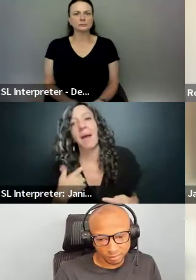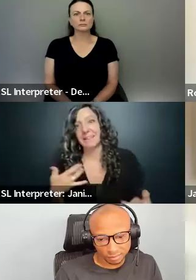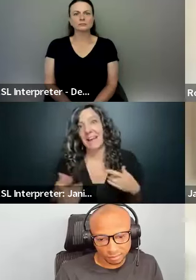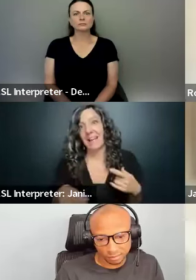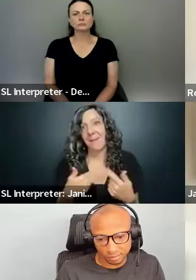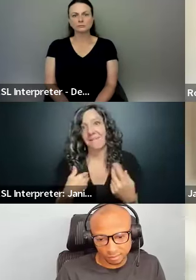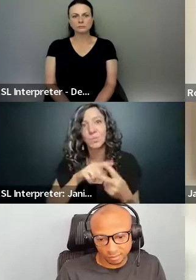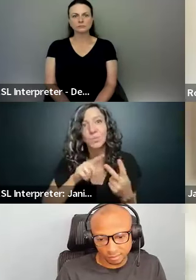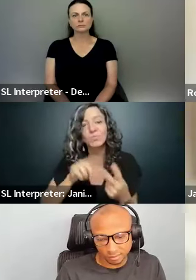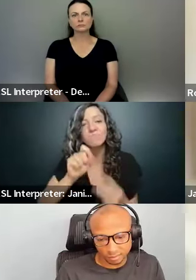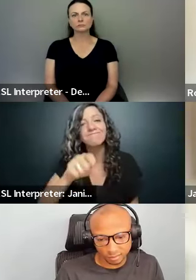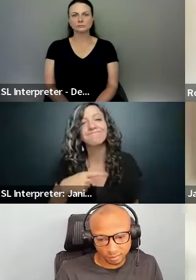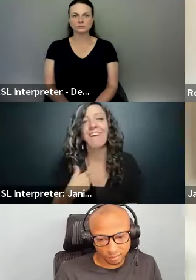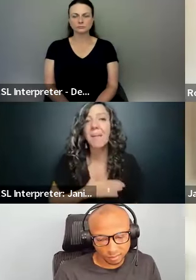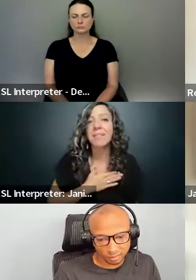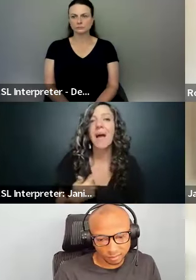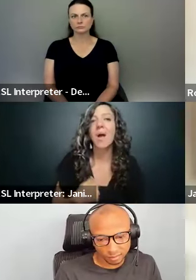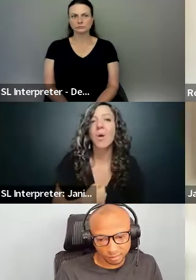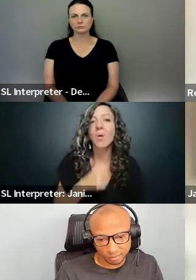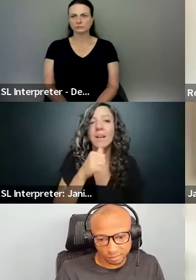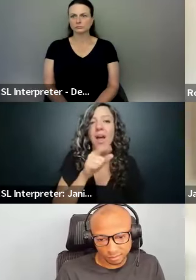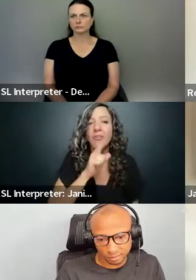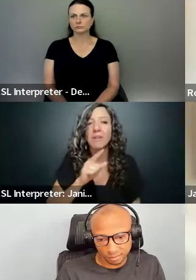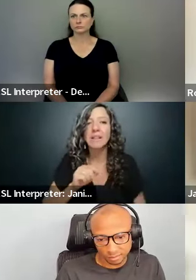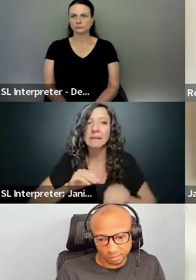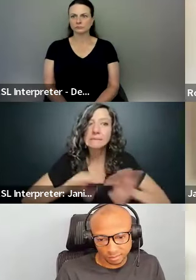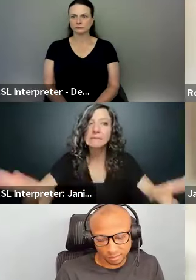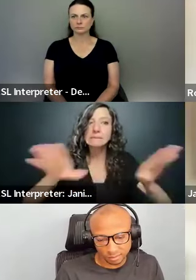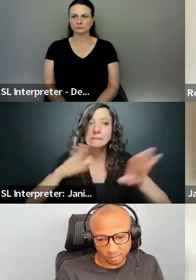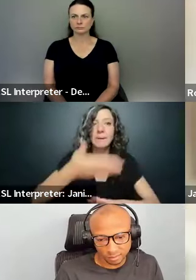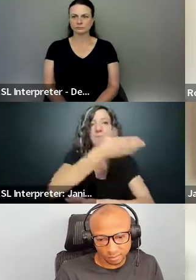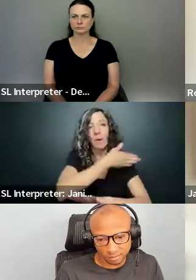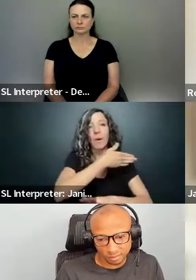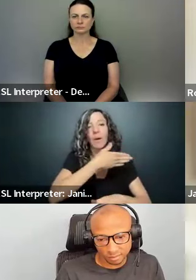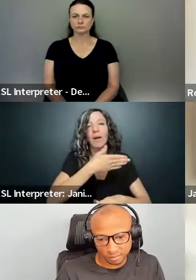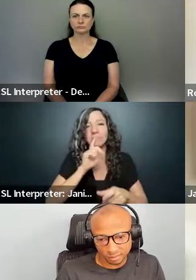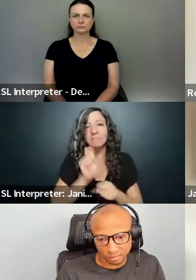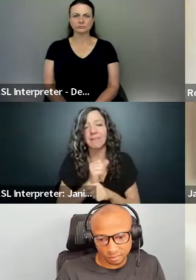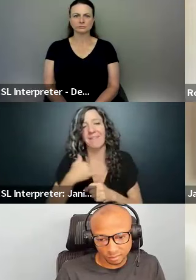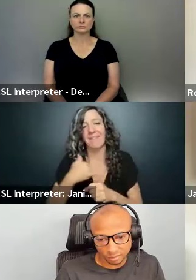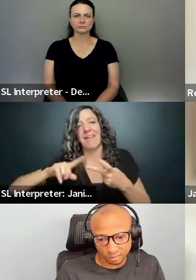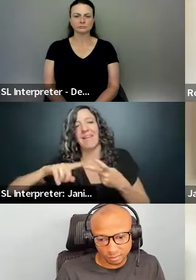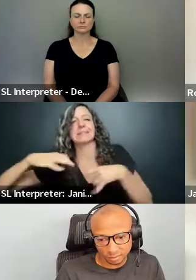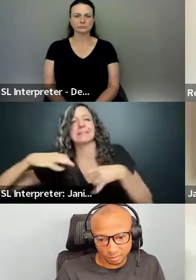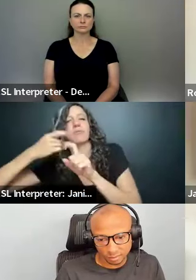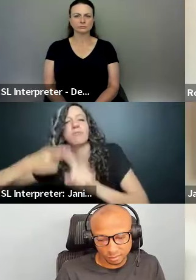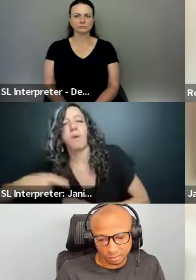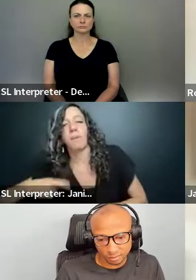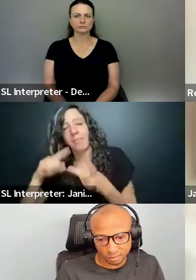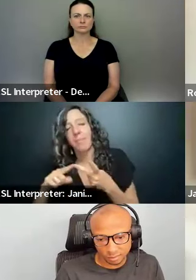I think, I'm glad we didn't promote it too actively before having that, because I think that's a very important